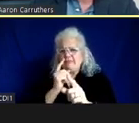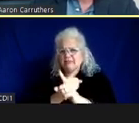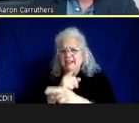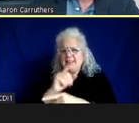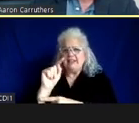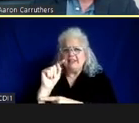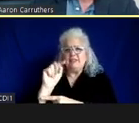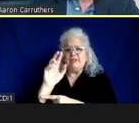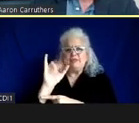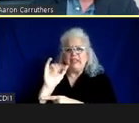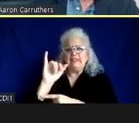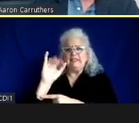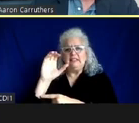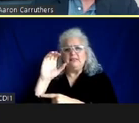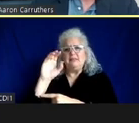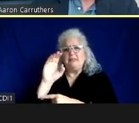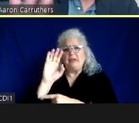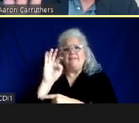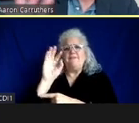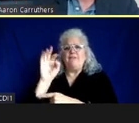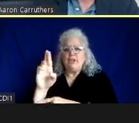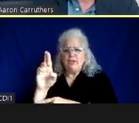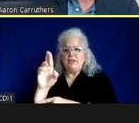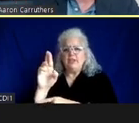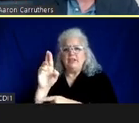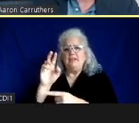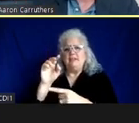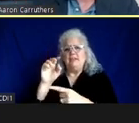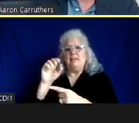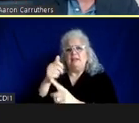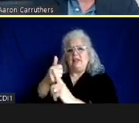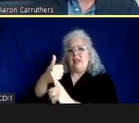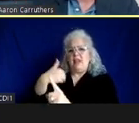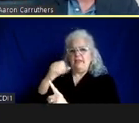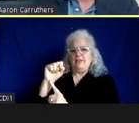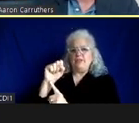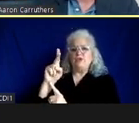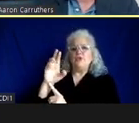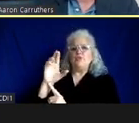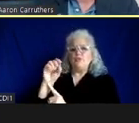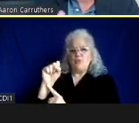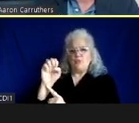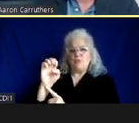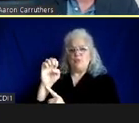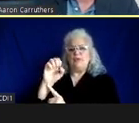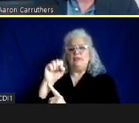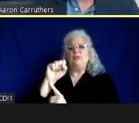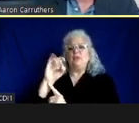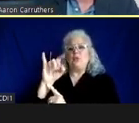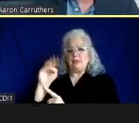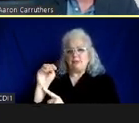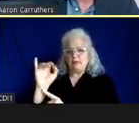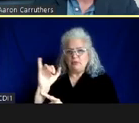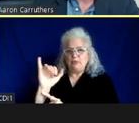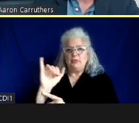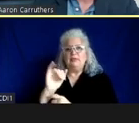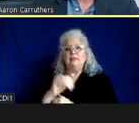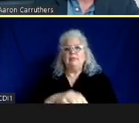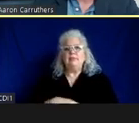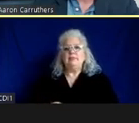sodium. So I'm not a scientist, and I asked what all these things mean, and the answer was that mainly